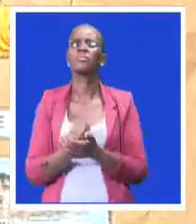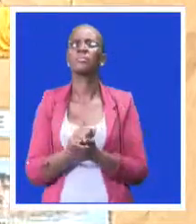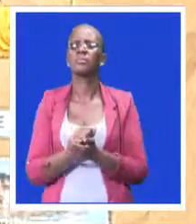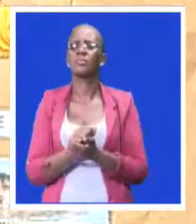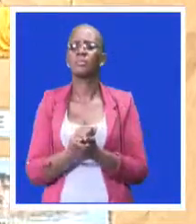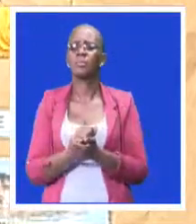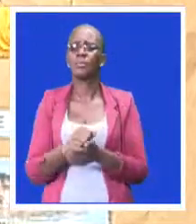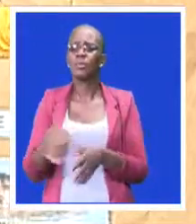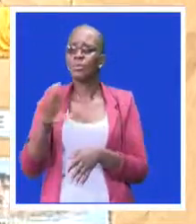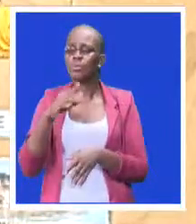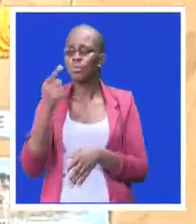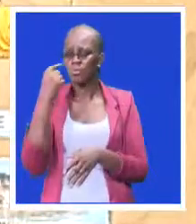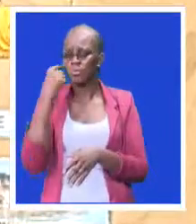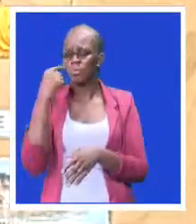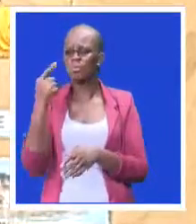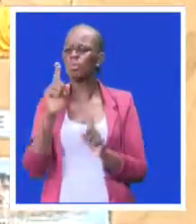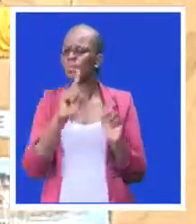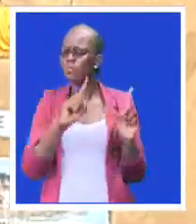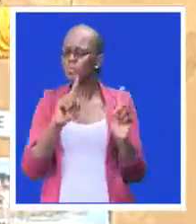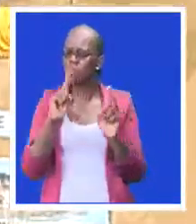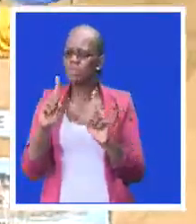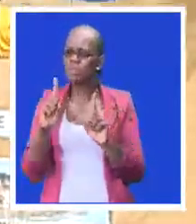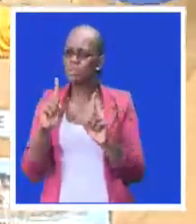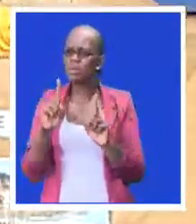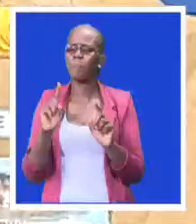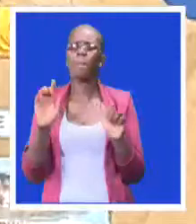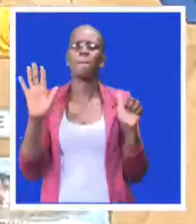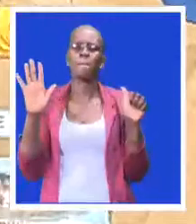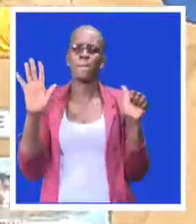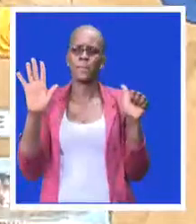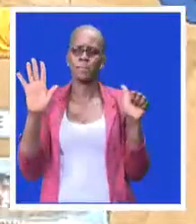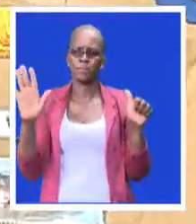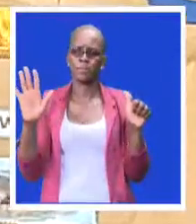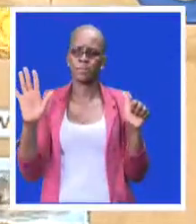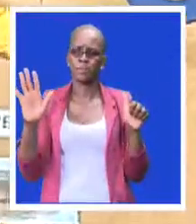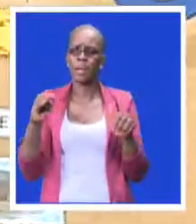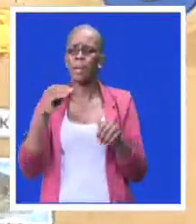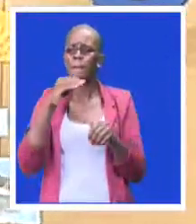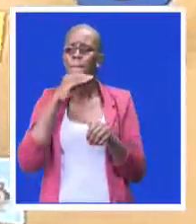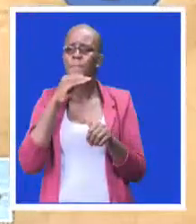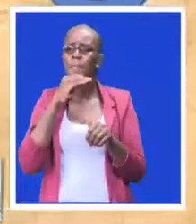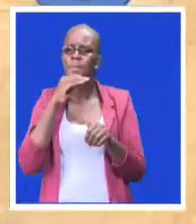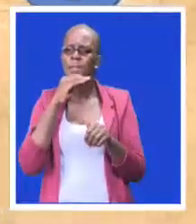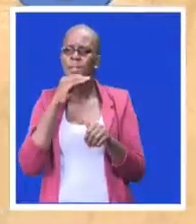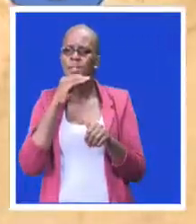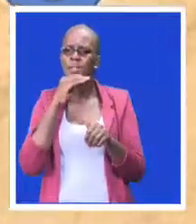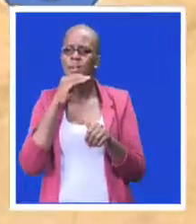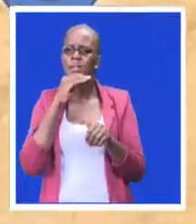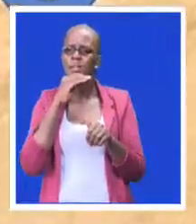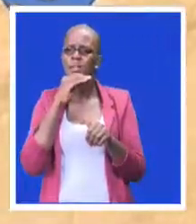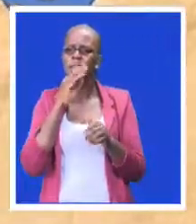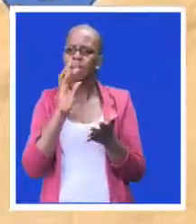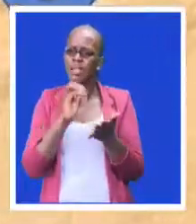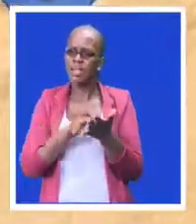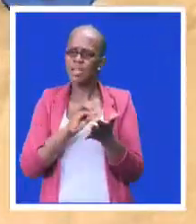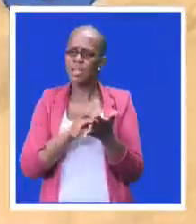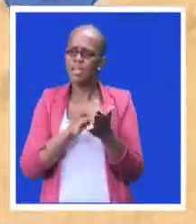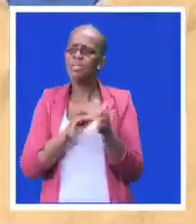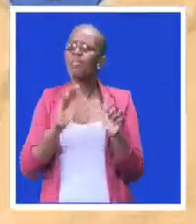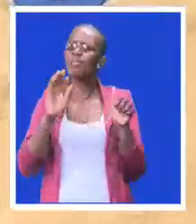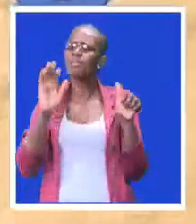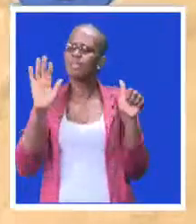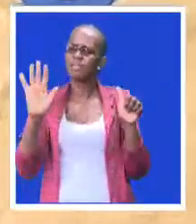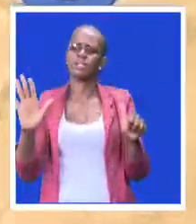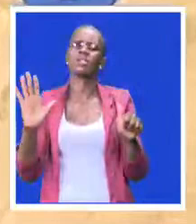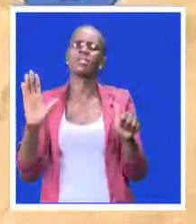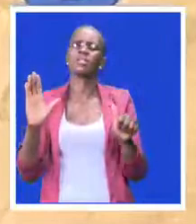So this is the number 6 for the 6 crayons that we have up